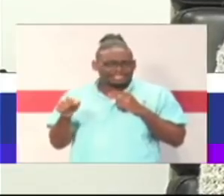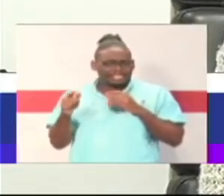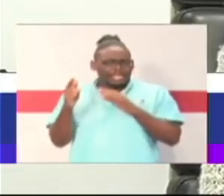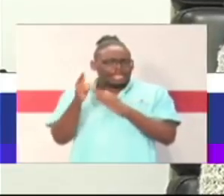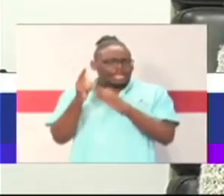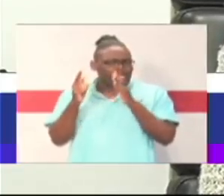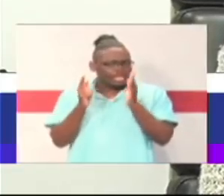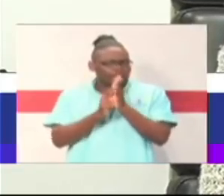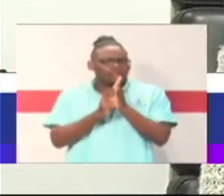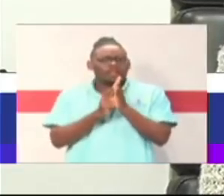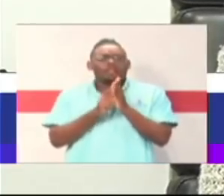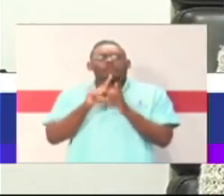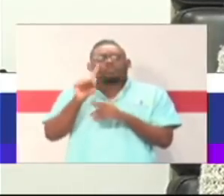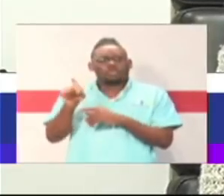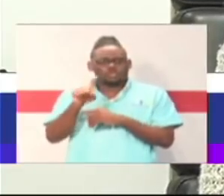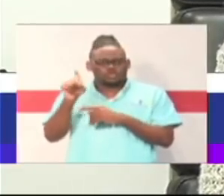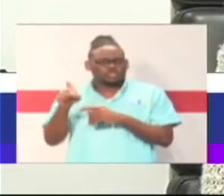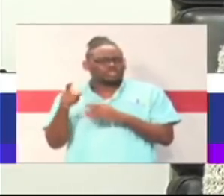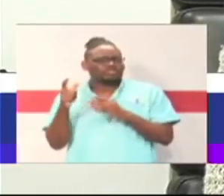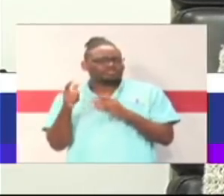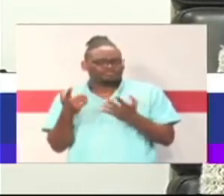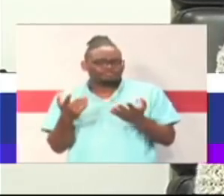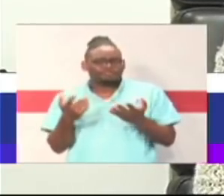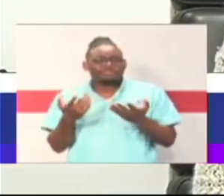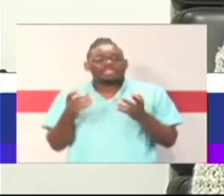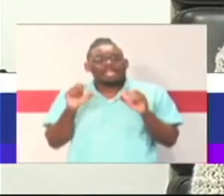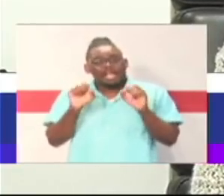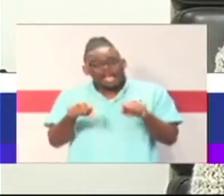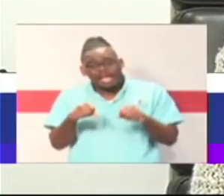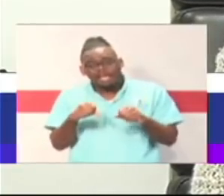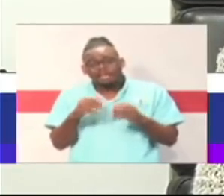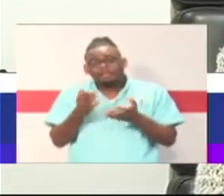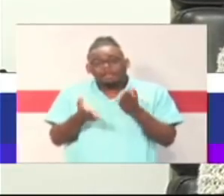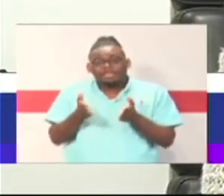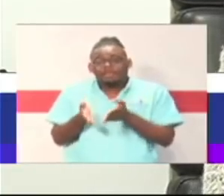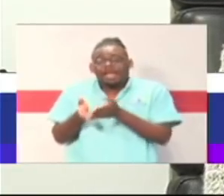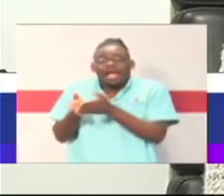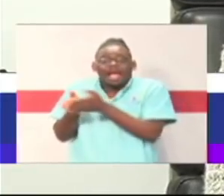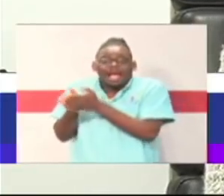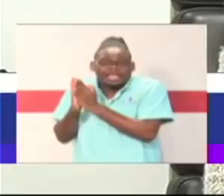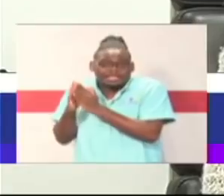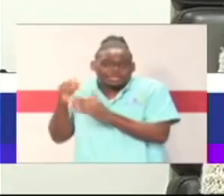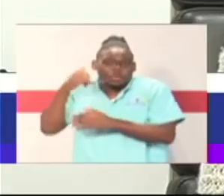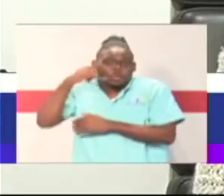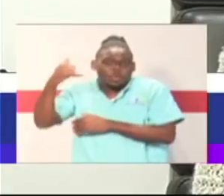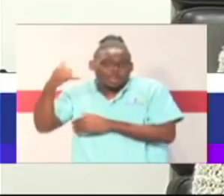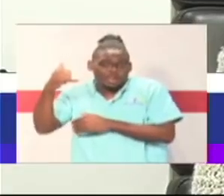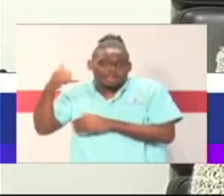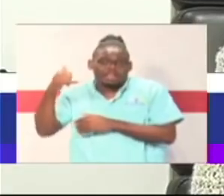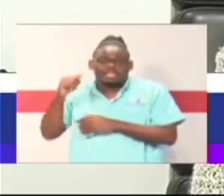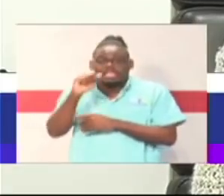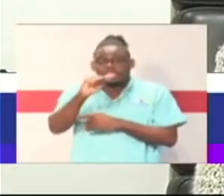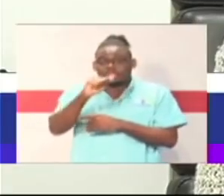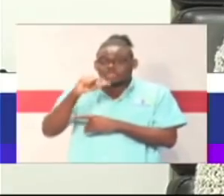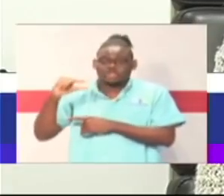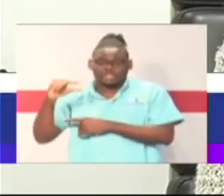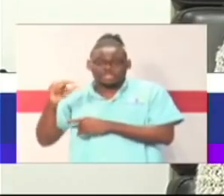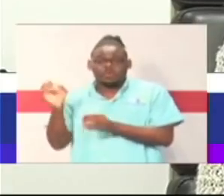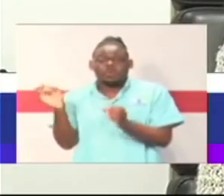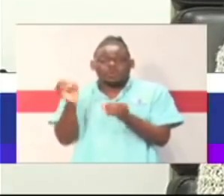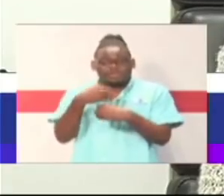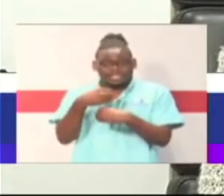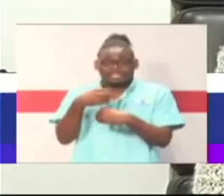the Office of the Attorney General, given the nature of the question. However, I would like to again take this opportunity